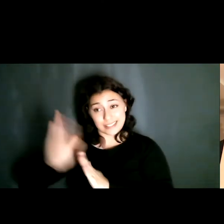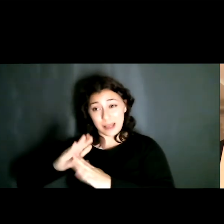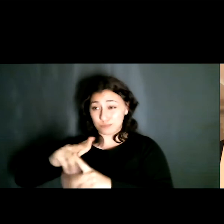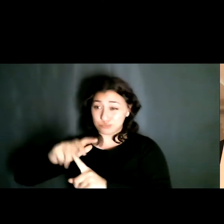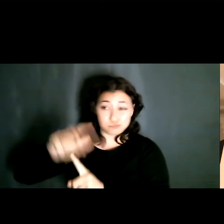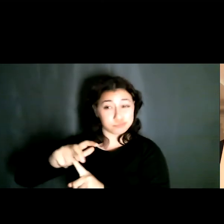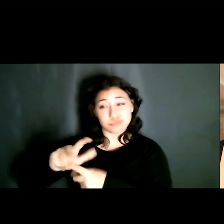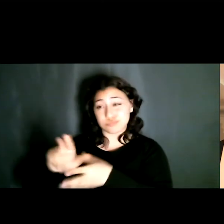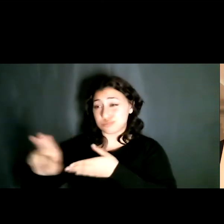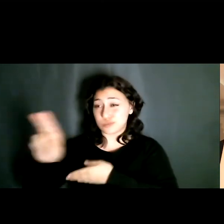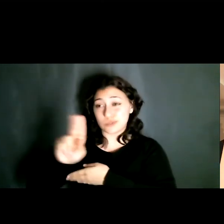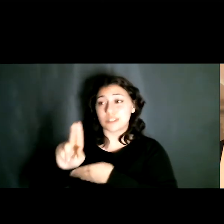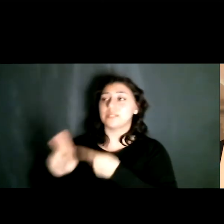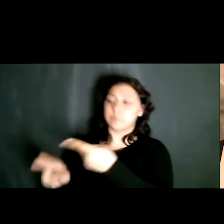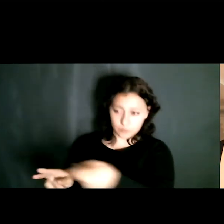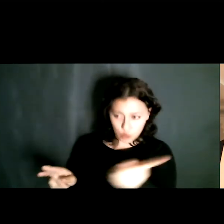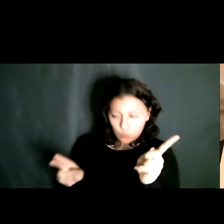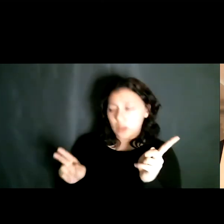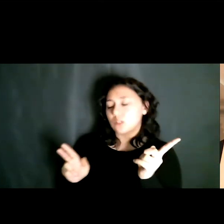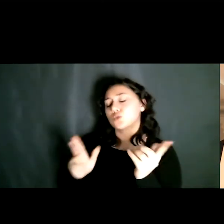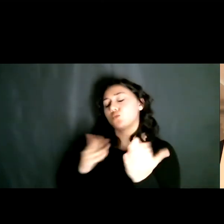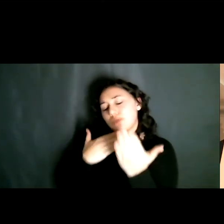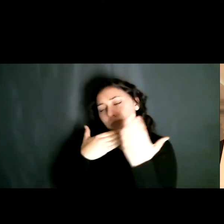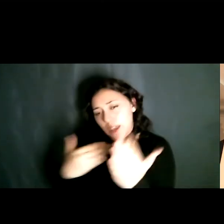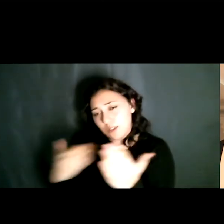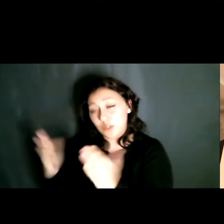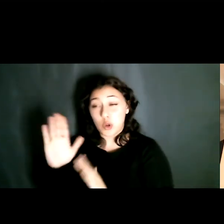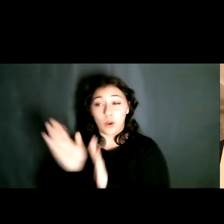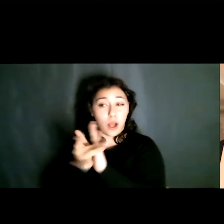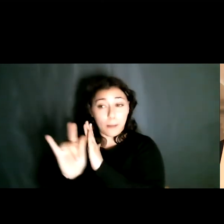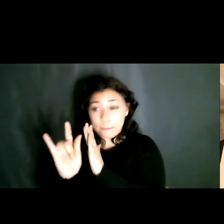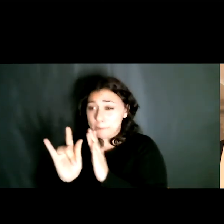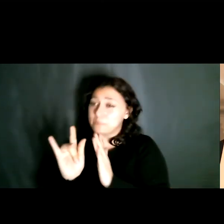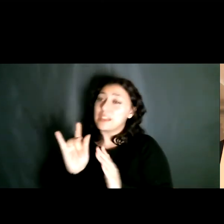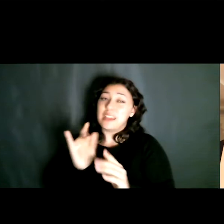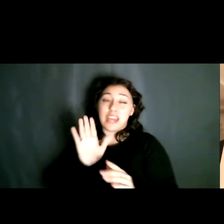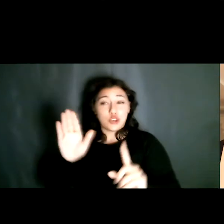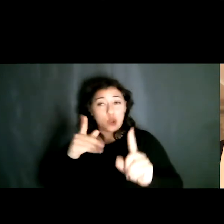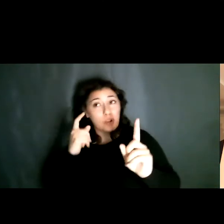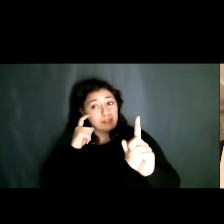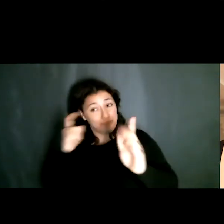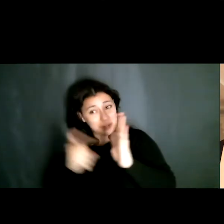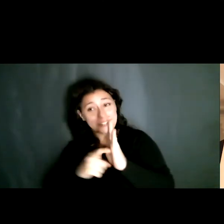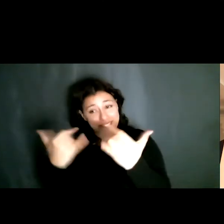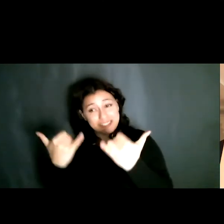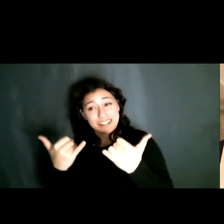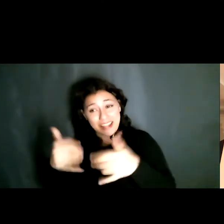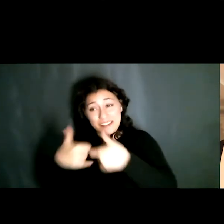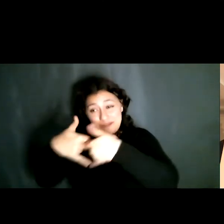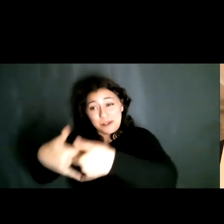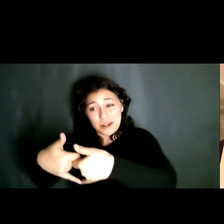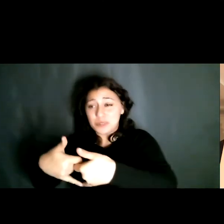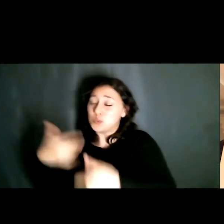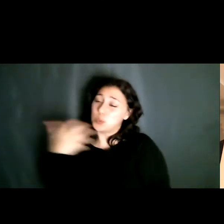you for your well-deserved and recognized accomplishments. So thank you. And with that, let me turn it over to